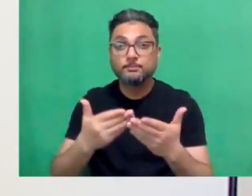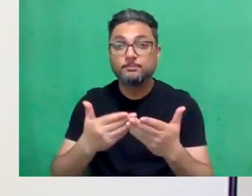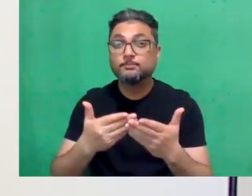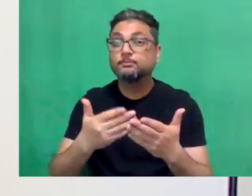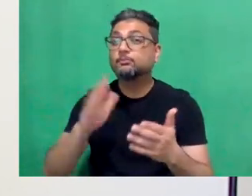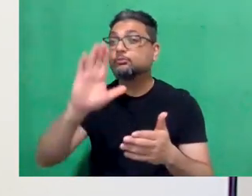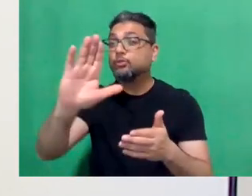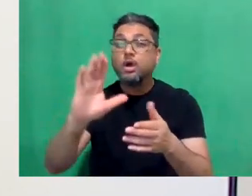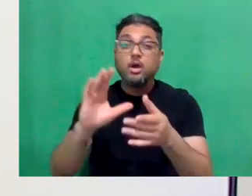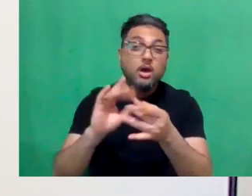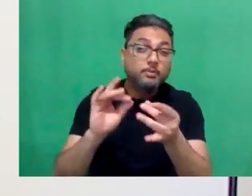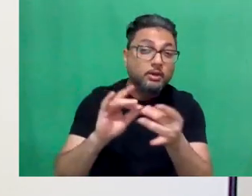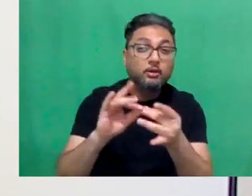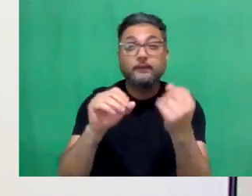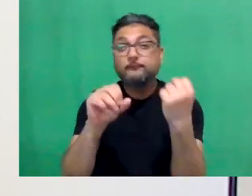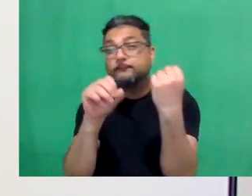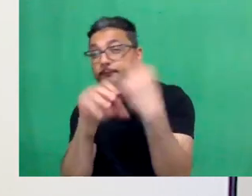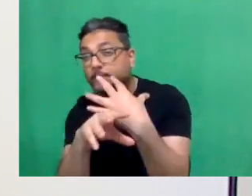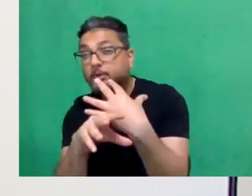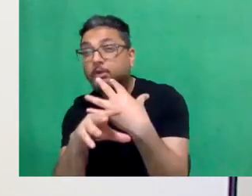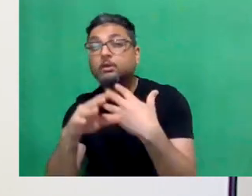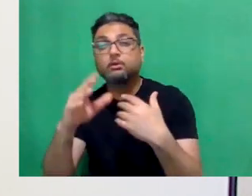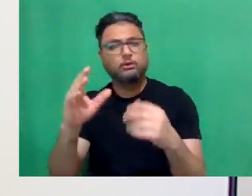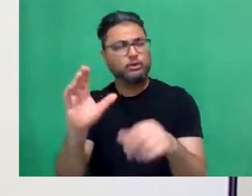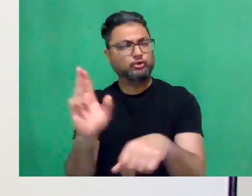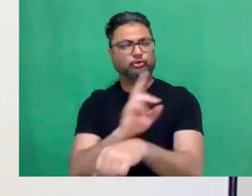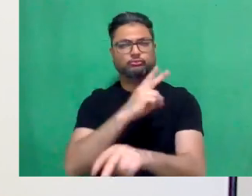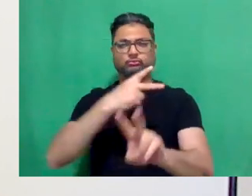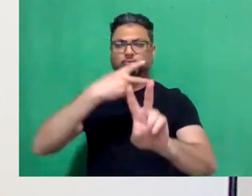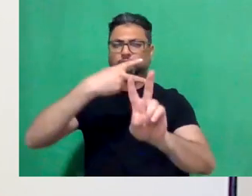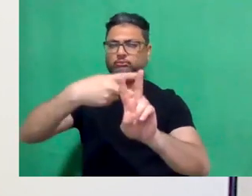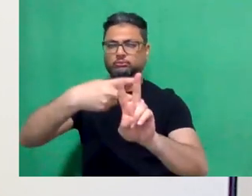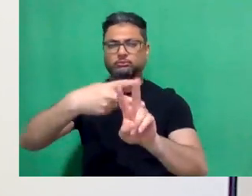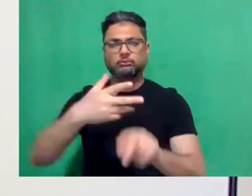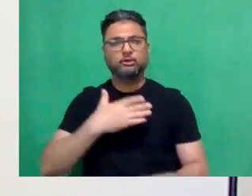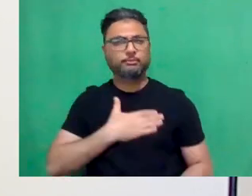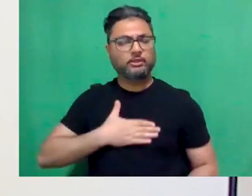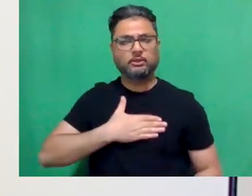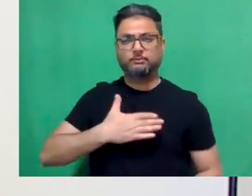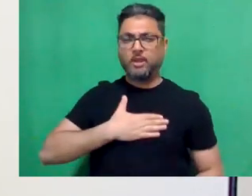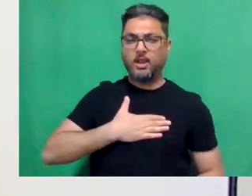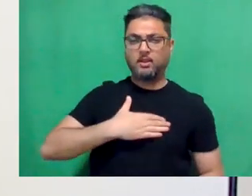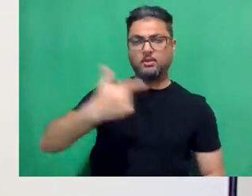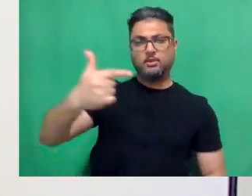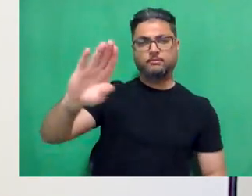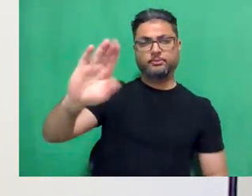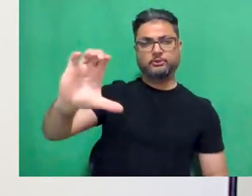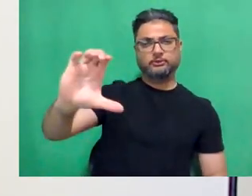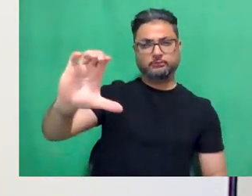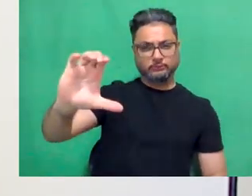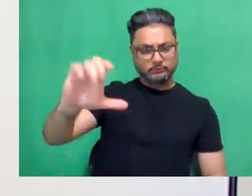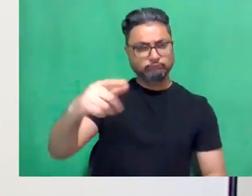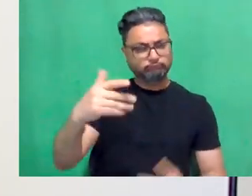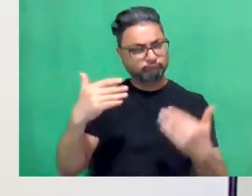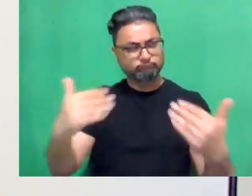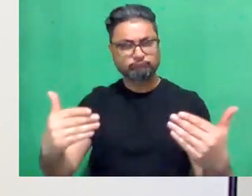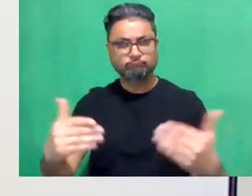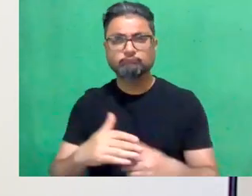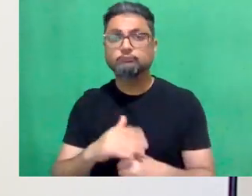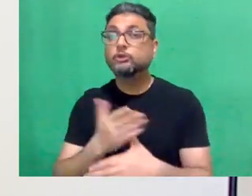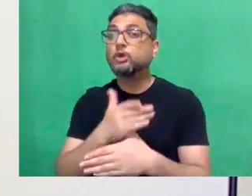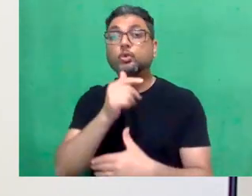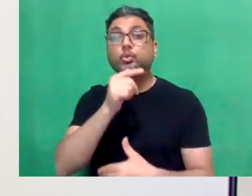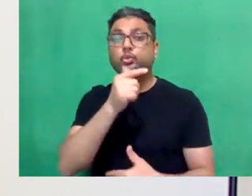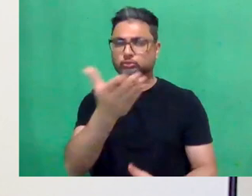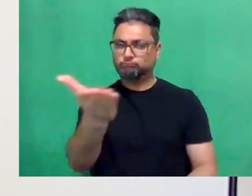post using the hashtag MyGBC. Share who you are, what program you're in,